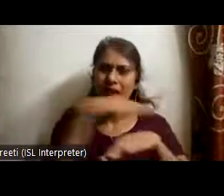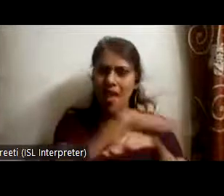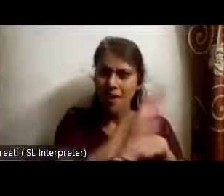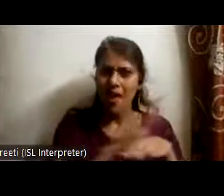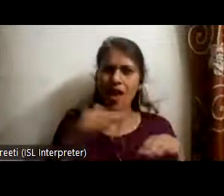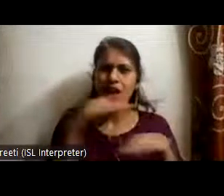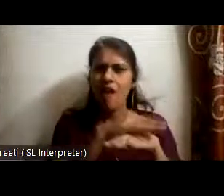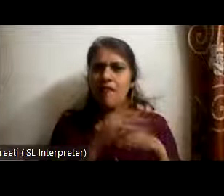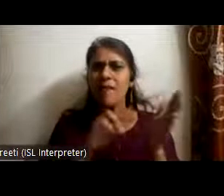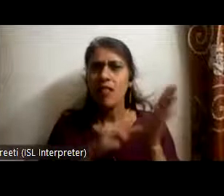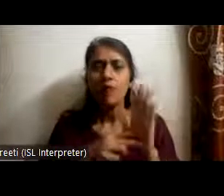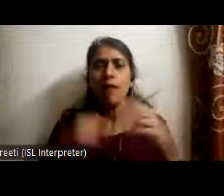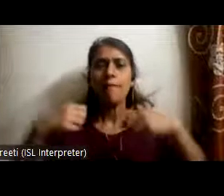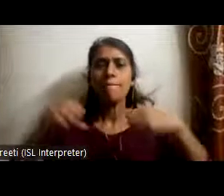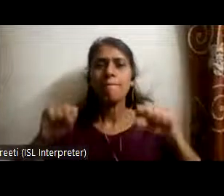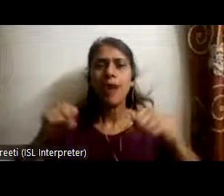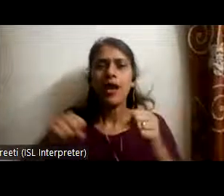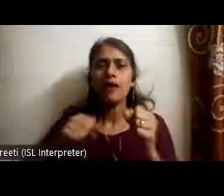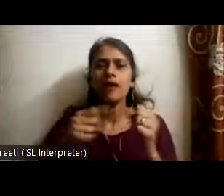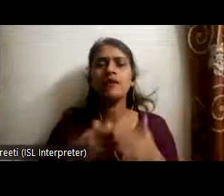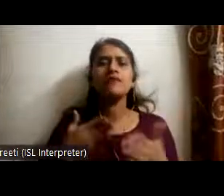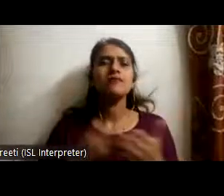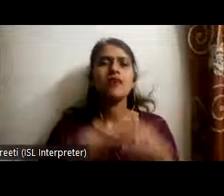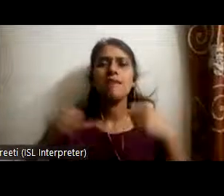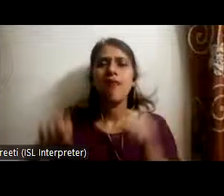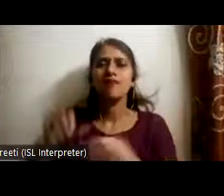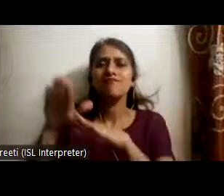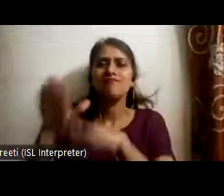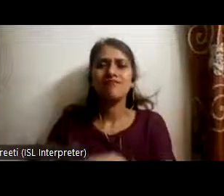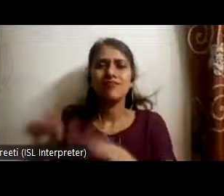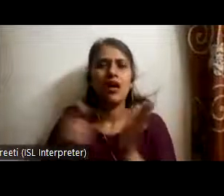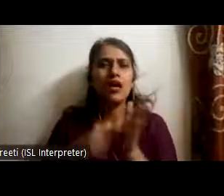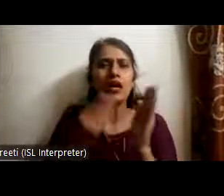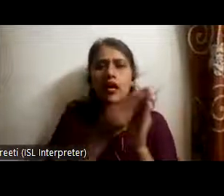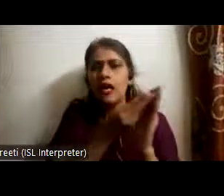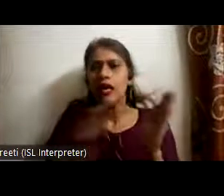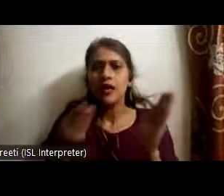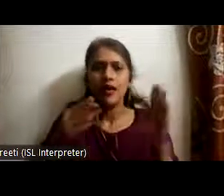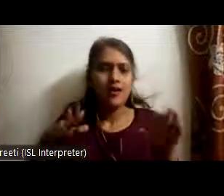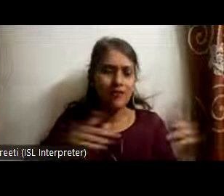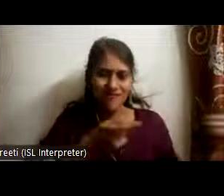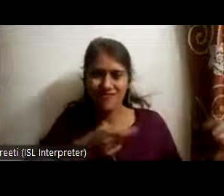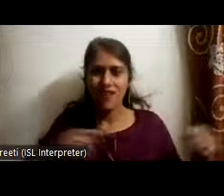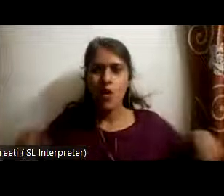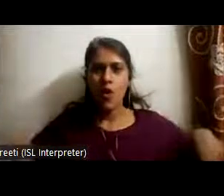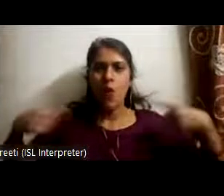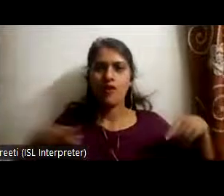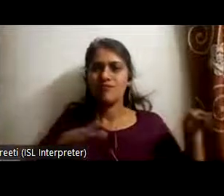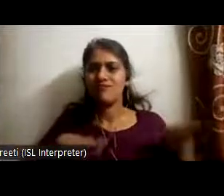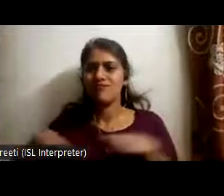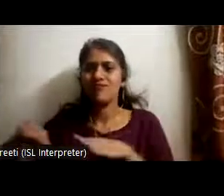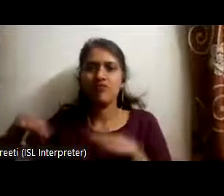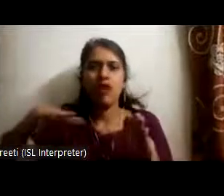parking the bike in front of it. So when actually a person with disability will come on a wheelchair, he has no way to reach the ramp